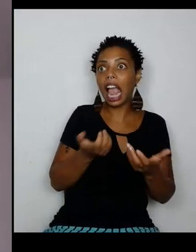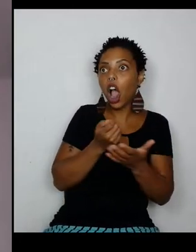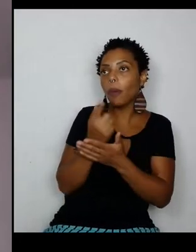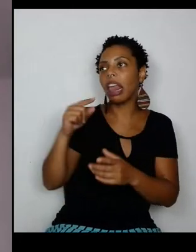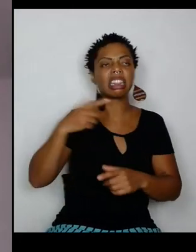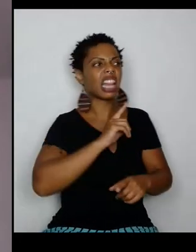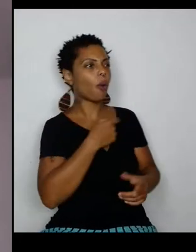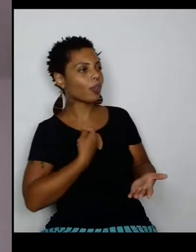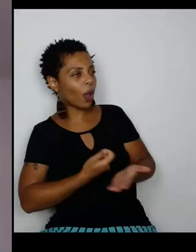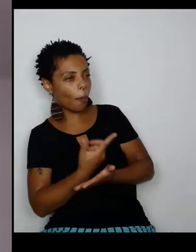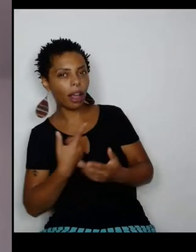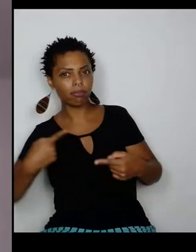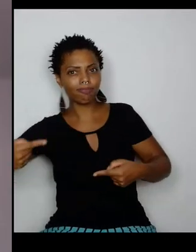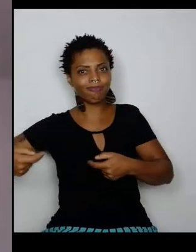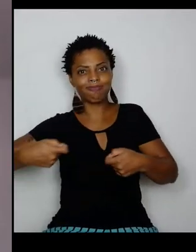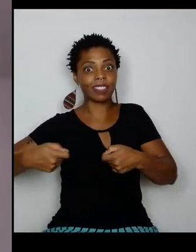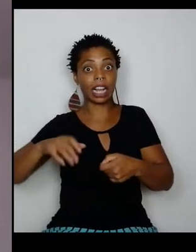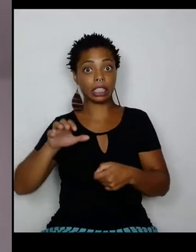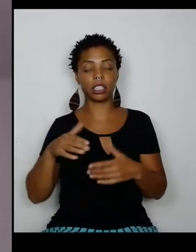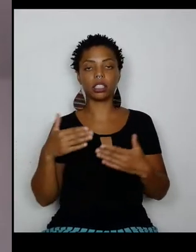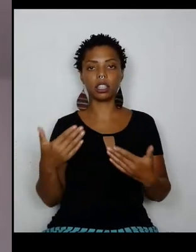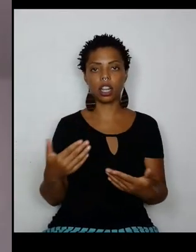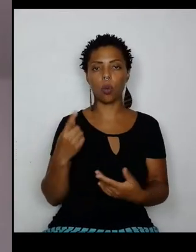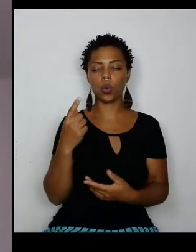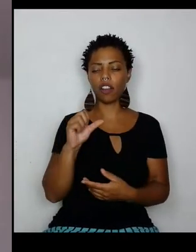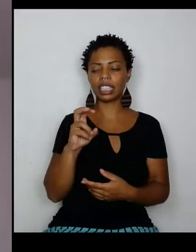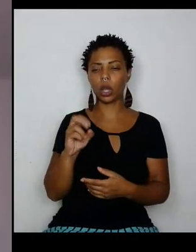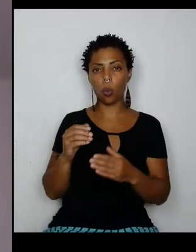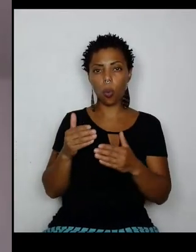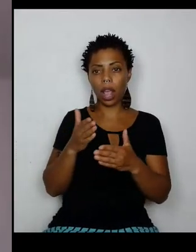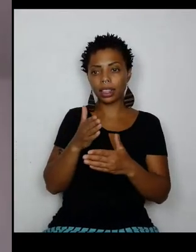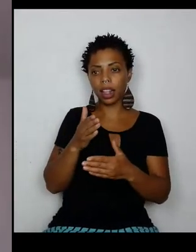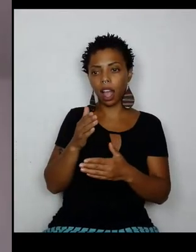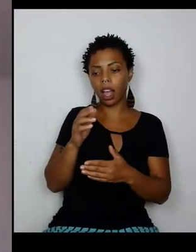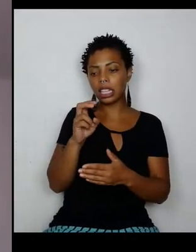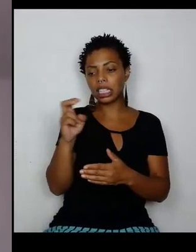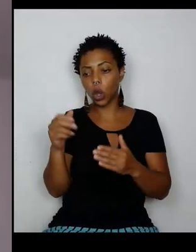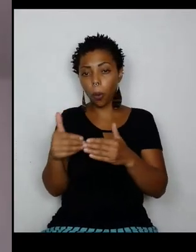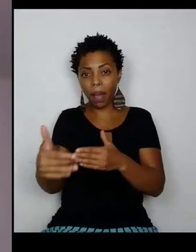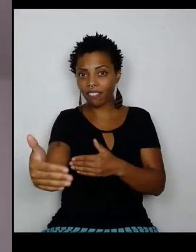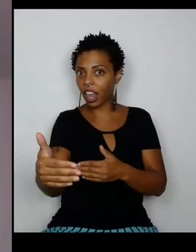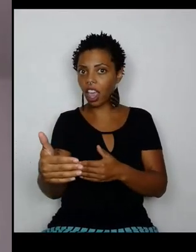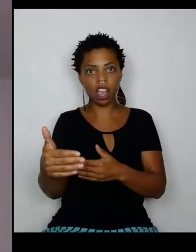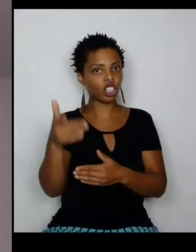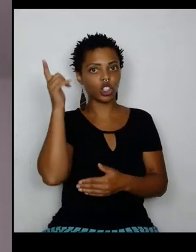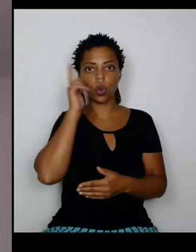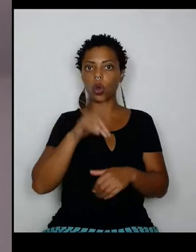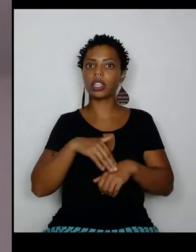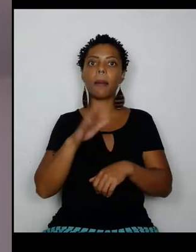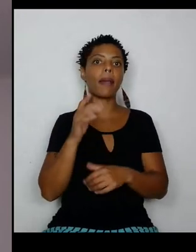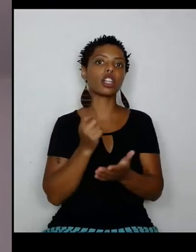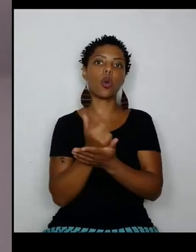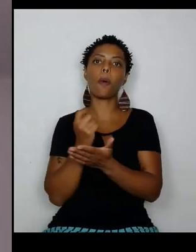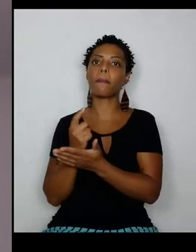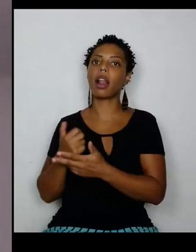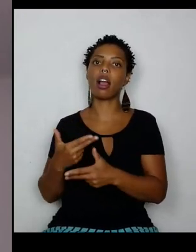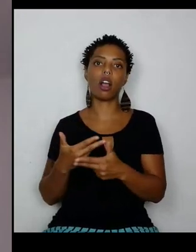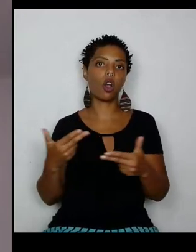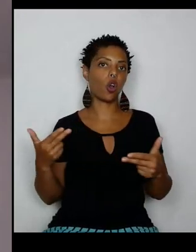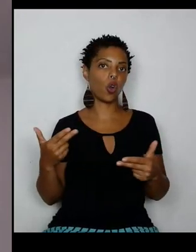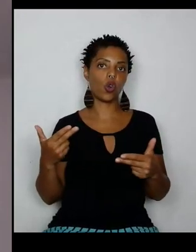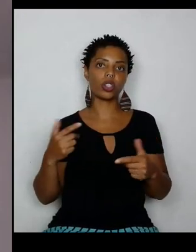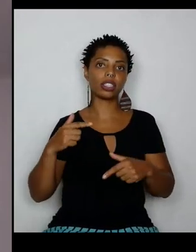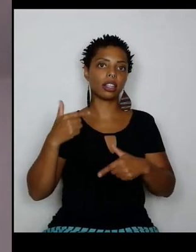disputed with mr chatobria and bobarde to buy this artwork after the 50s it was no longer